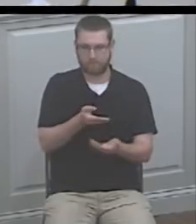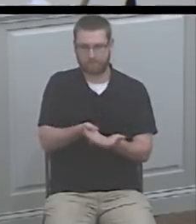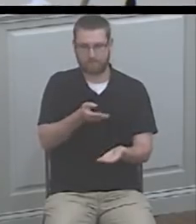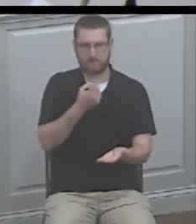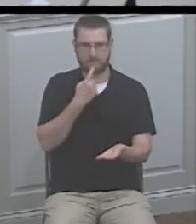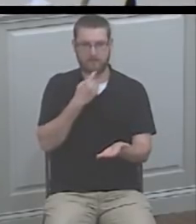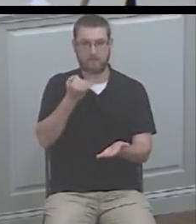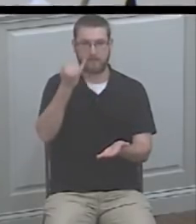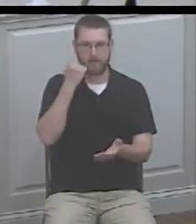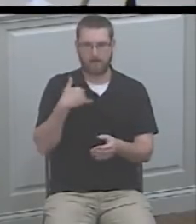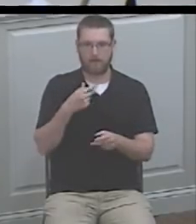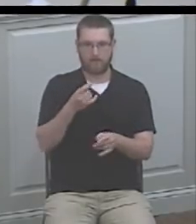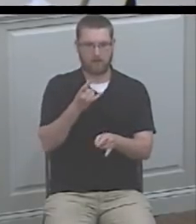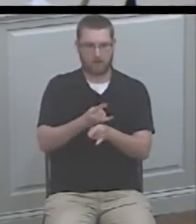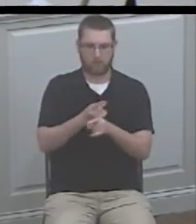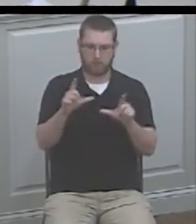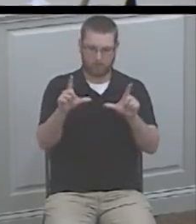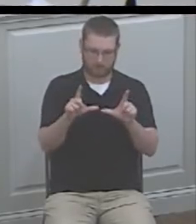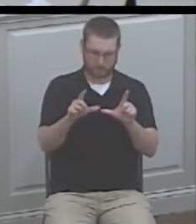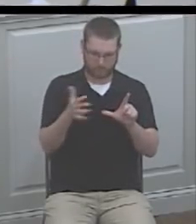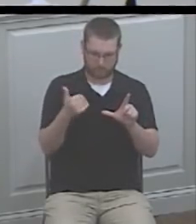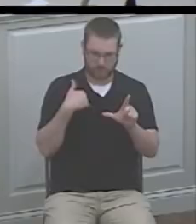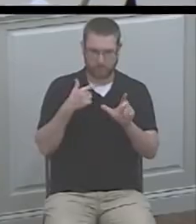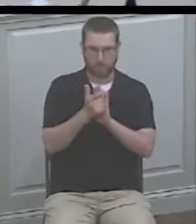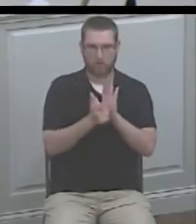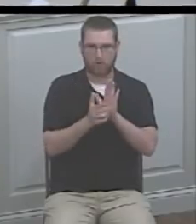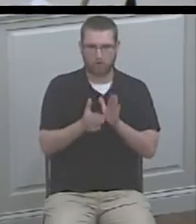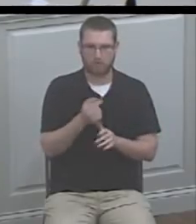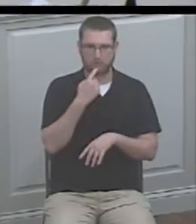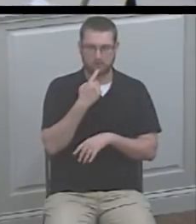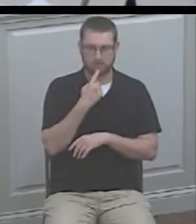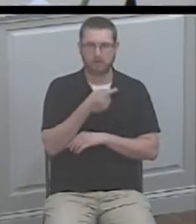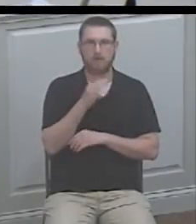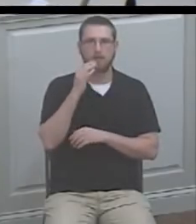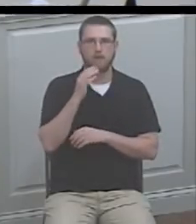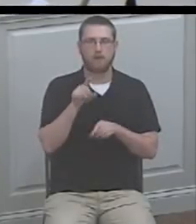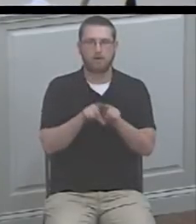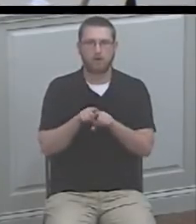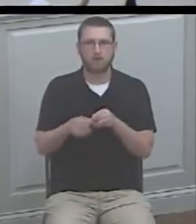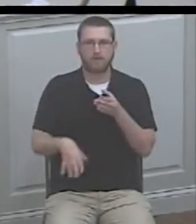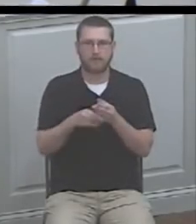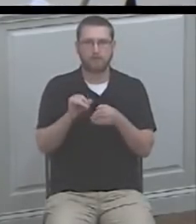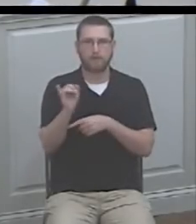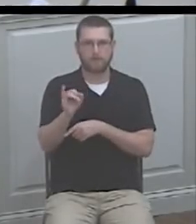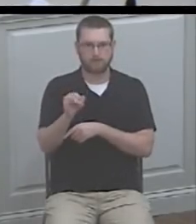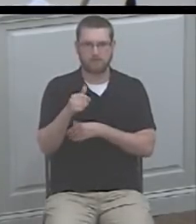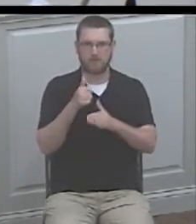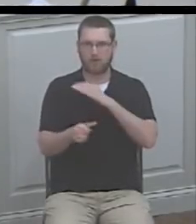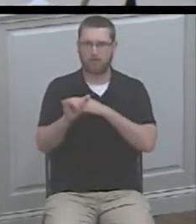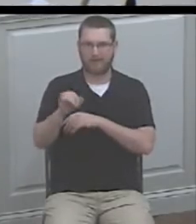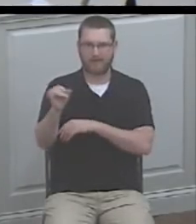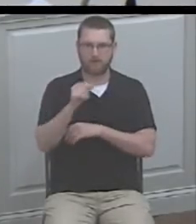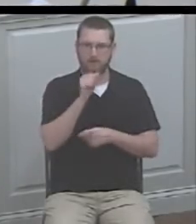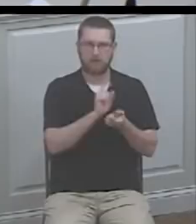you have a liquor license and you have to have insurance with the city as an additional insurer, so I mean, it would already fall under that insurance. This would